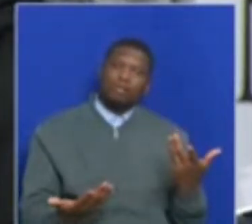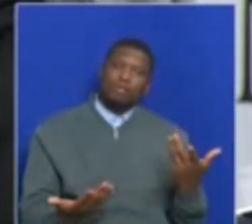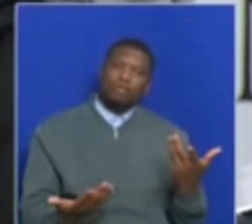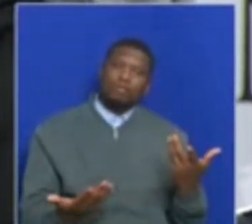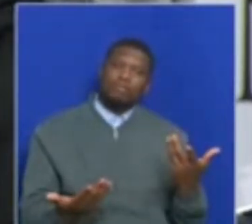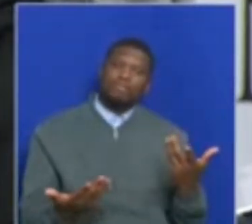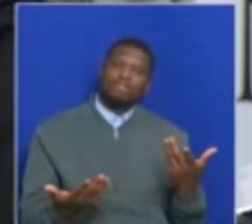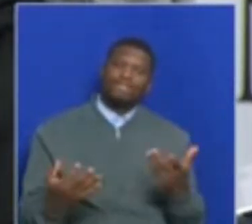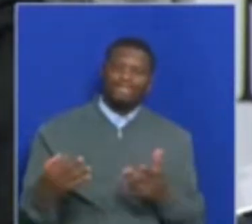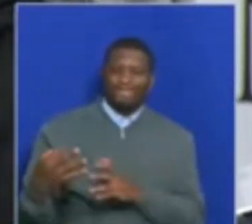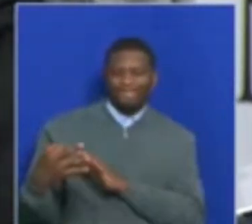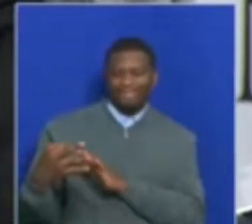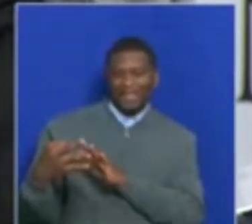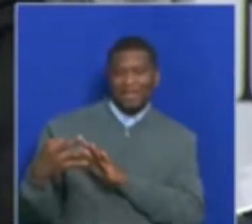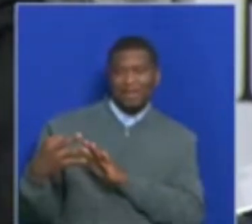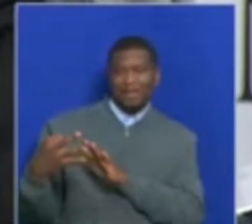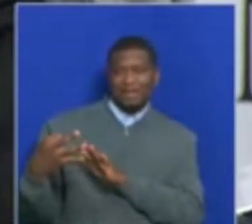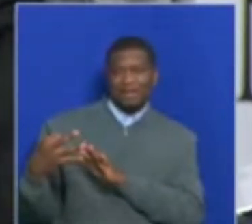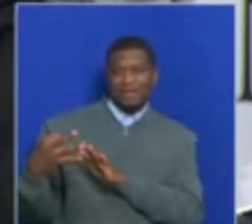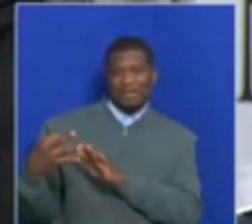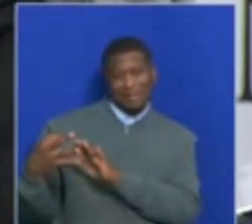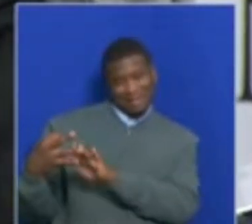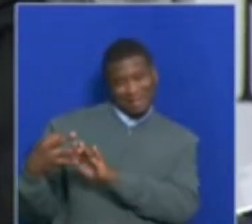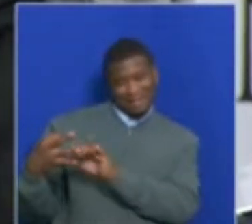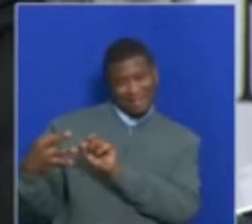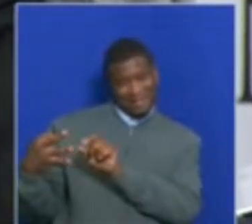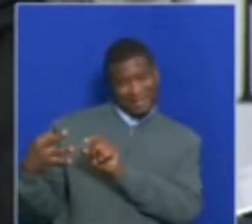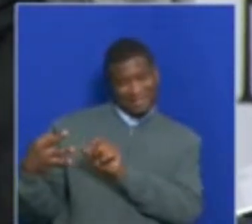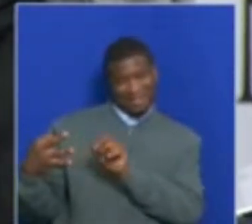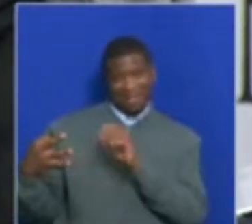Lieutenant General Mkonazi will be able to give further